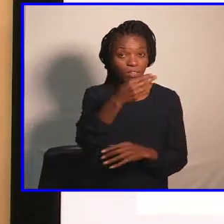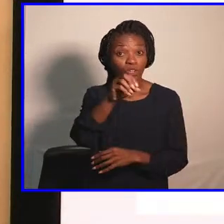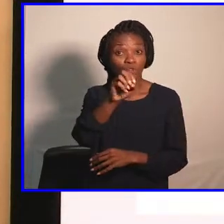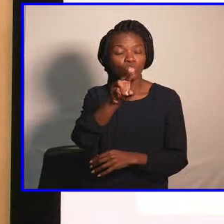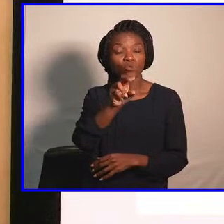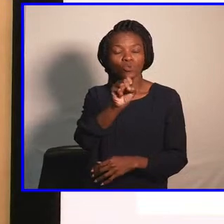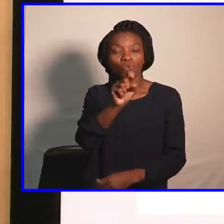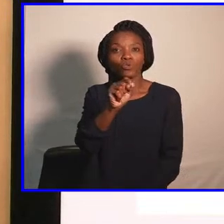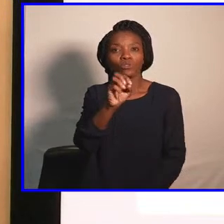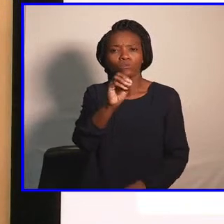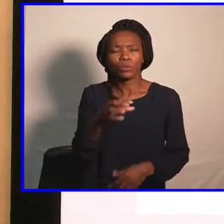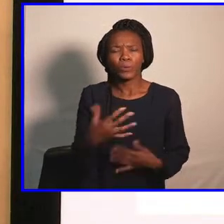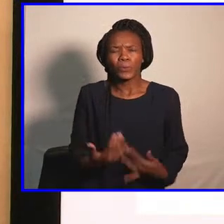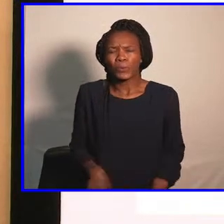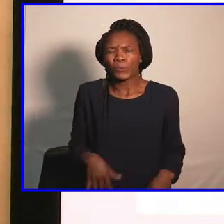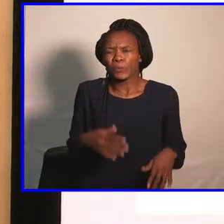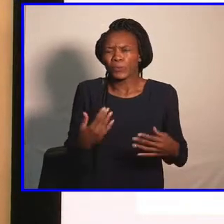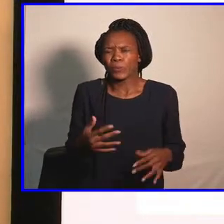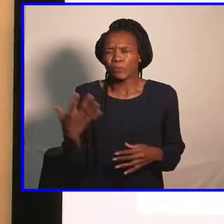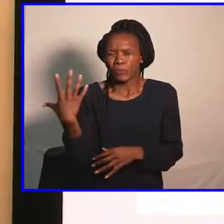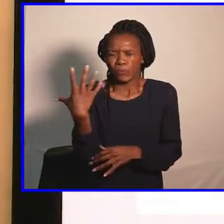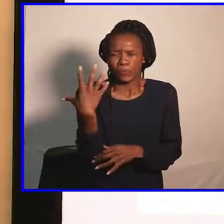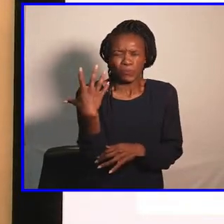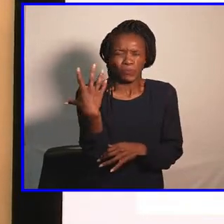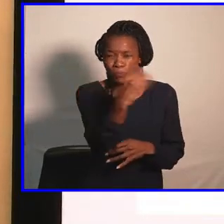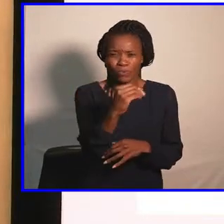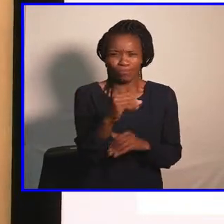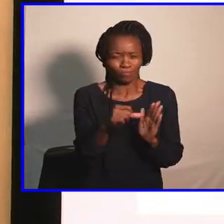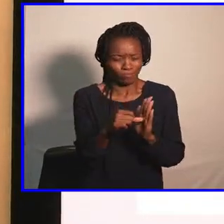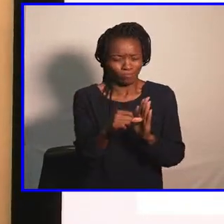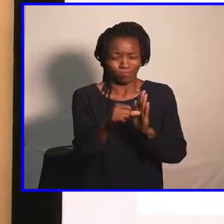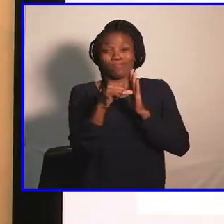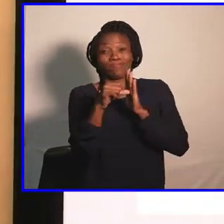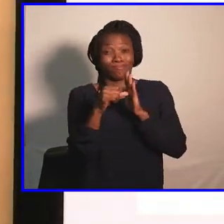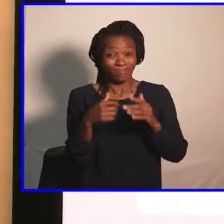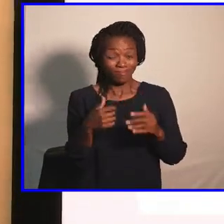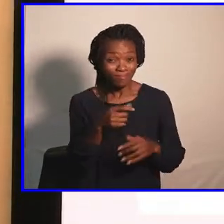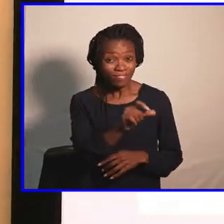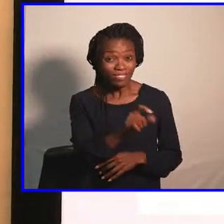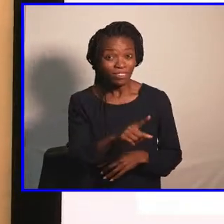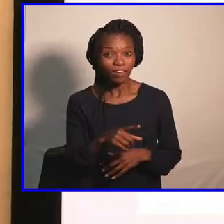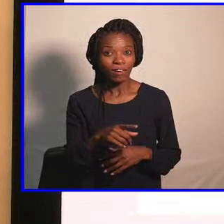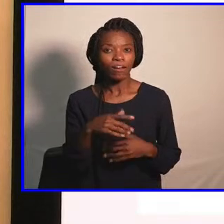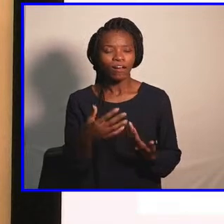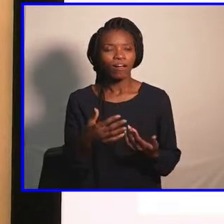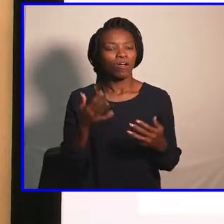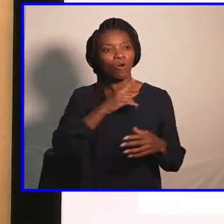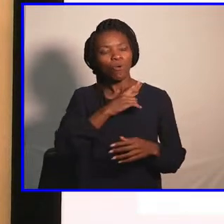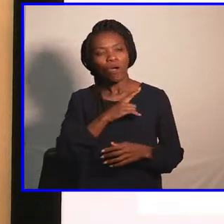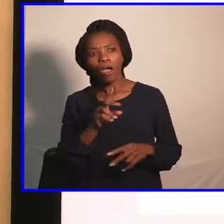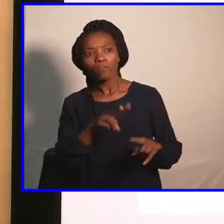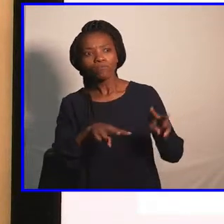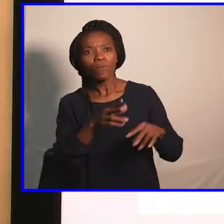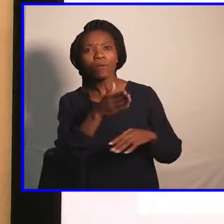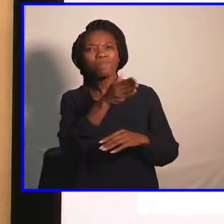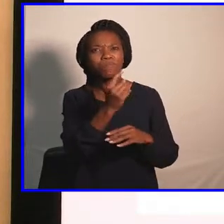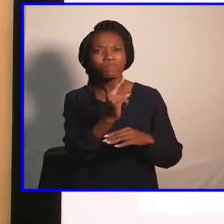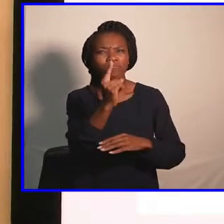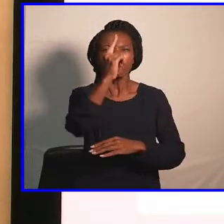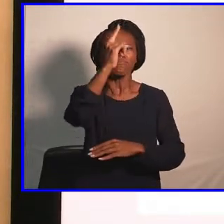most impressive operation as you see them press the buttons and